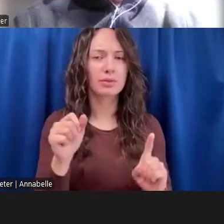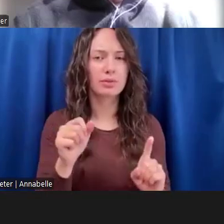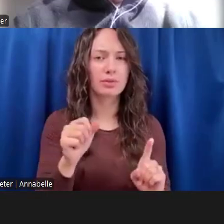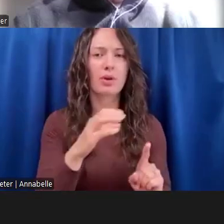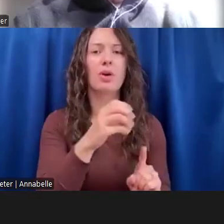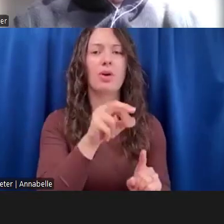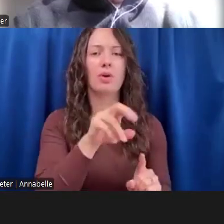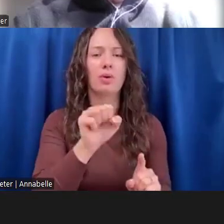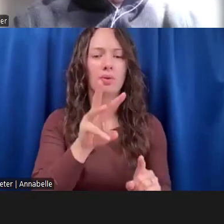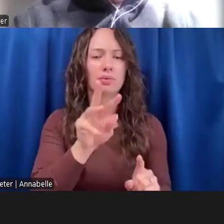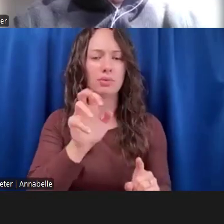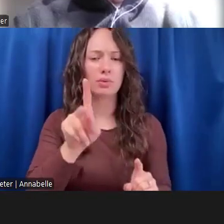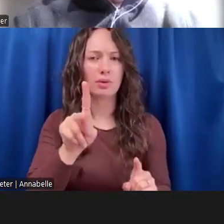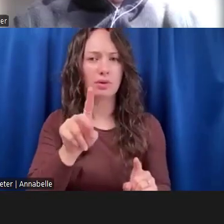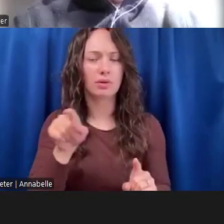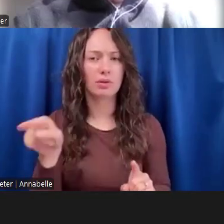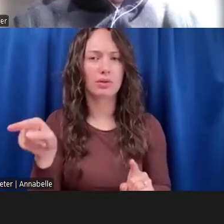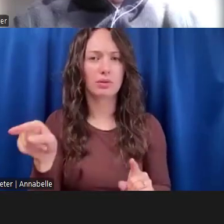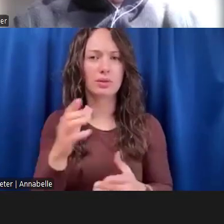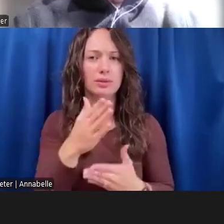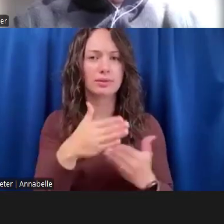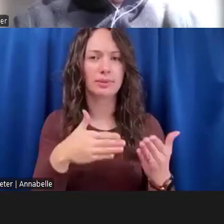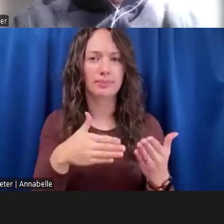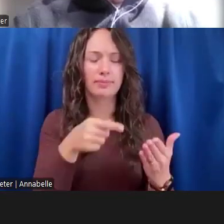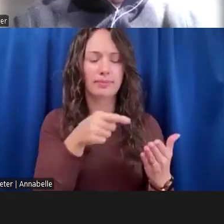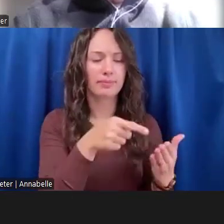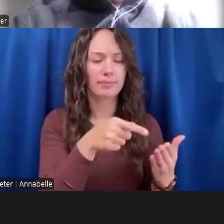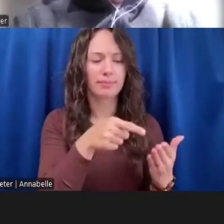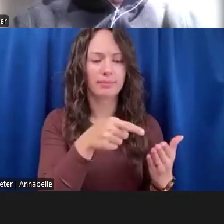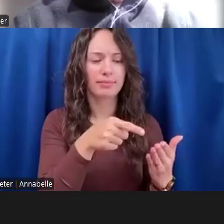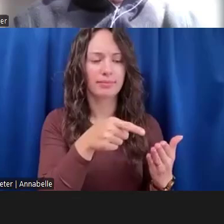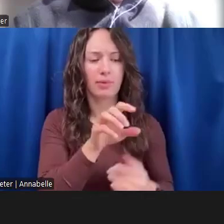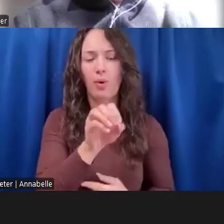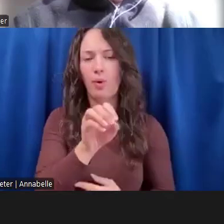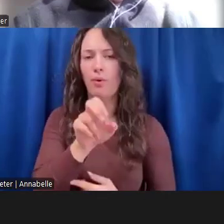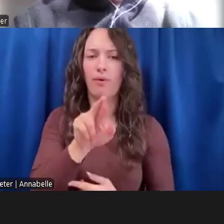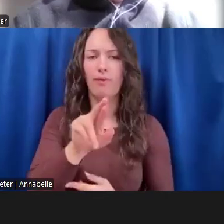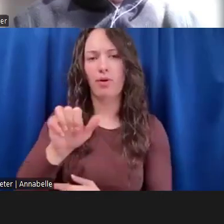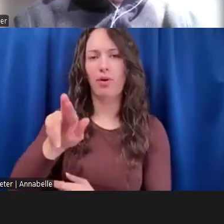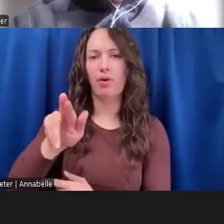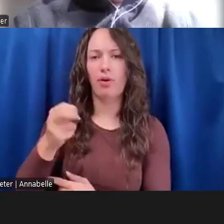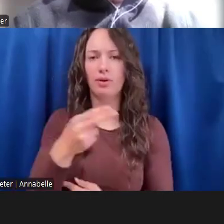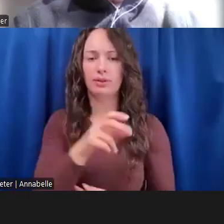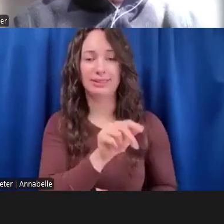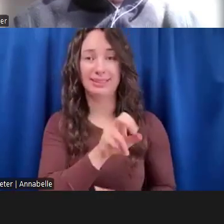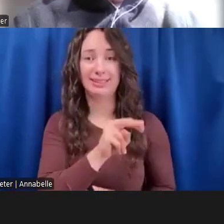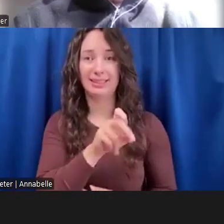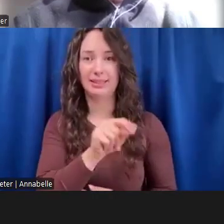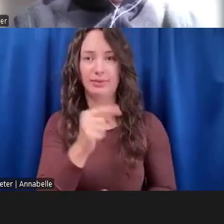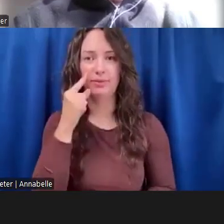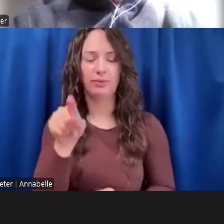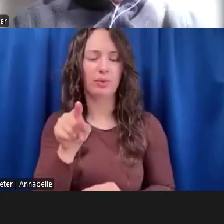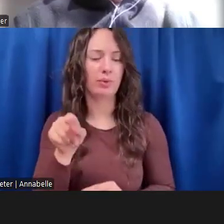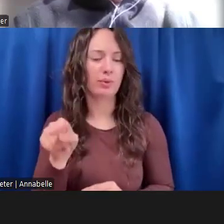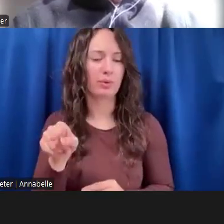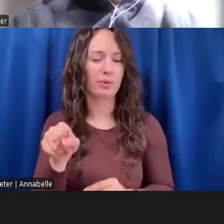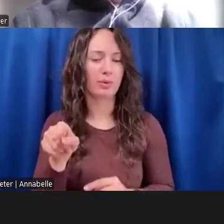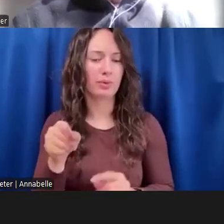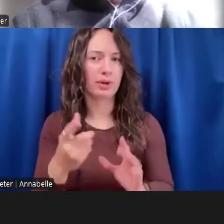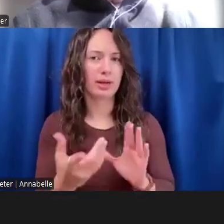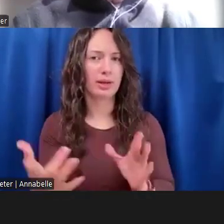how those are integrated or disconnected in terms of